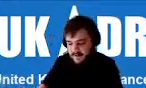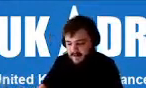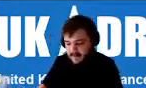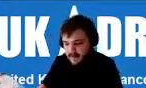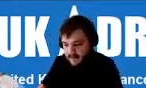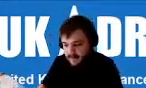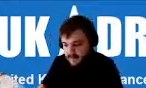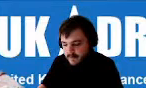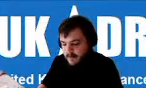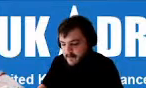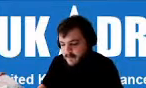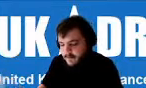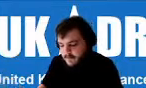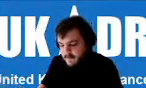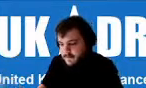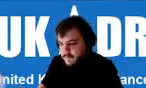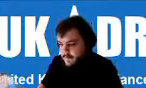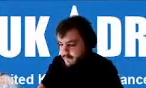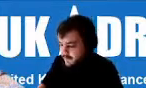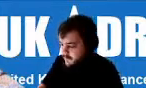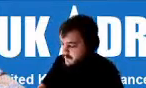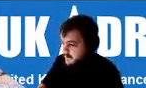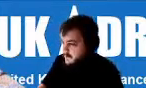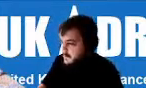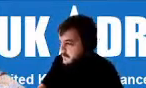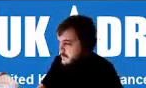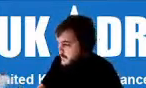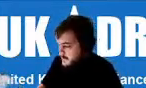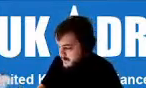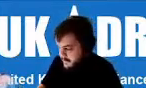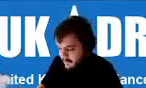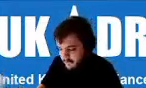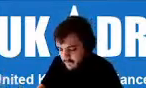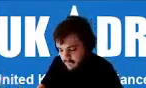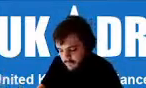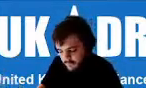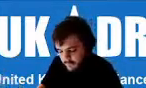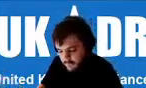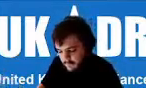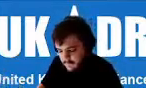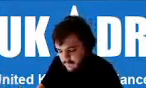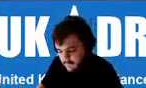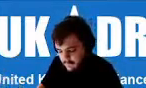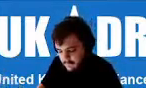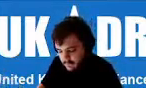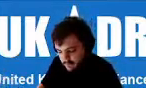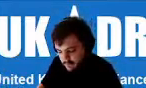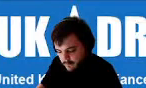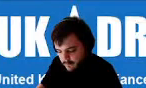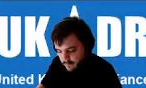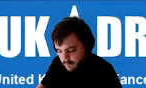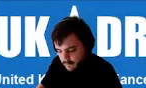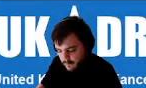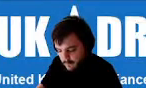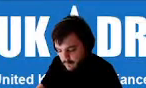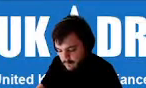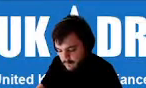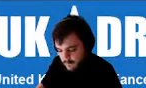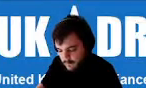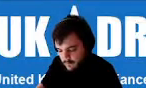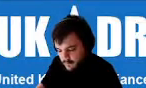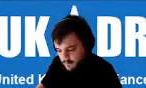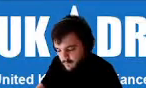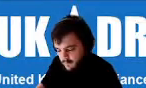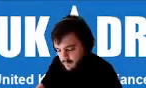so I'm a master's student on the Risk and Resilience programme at UCL, but I also work in emergency response for the UK government. And I